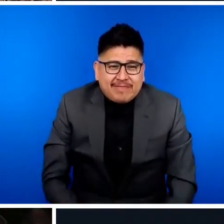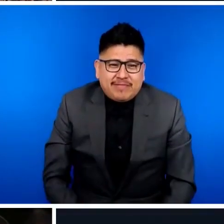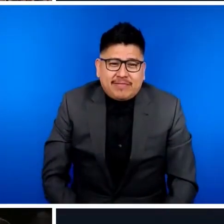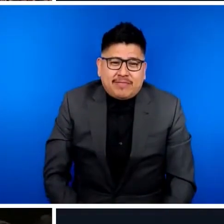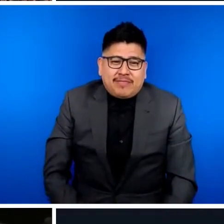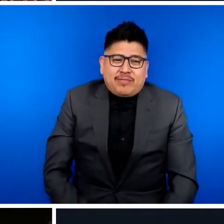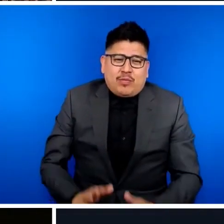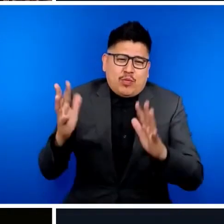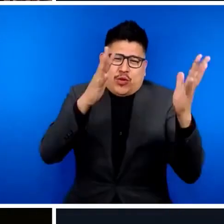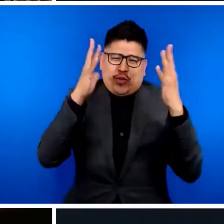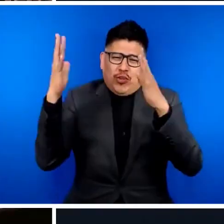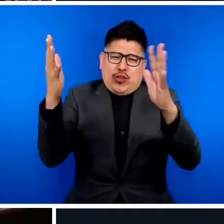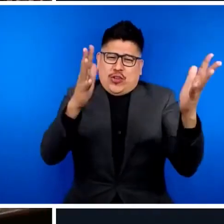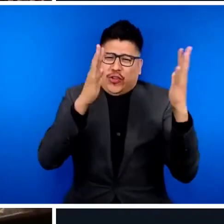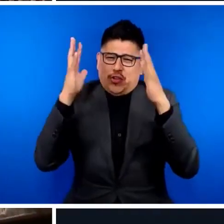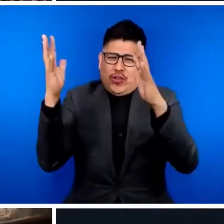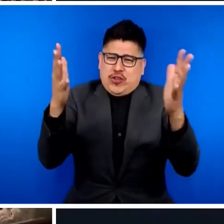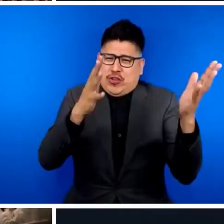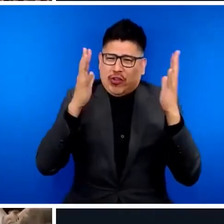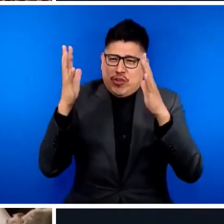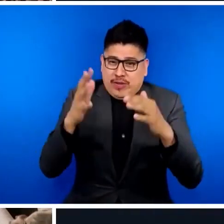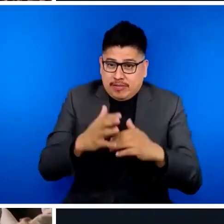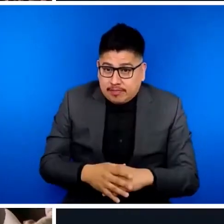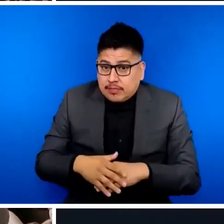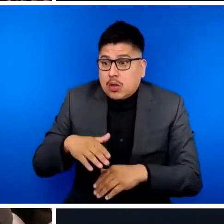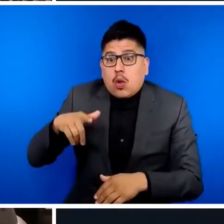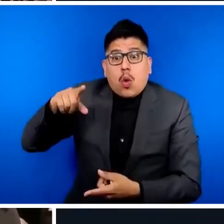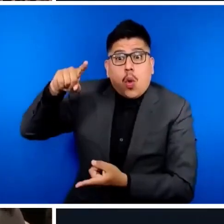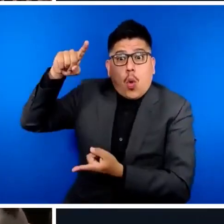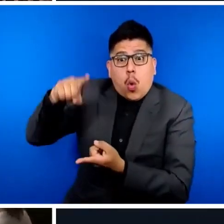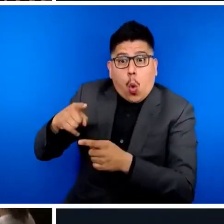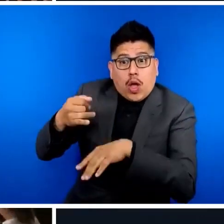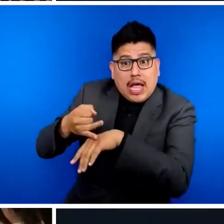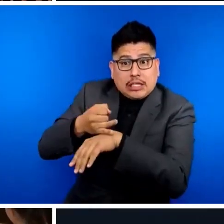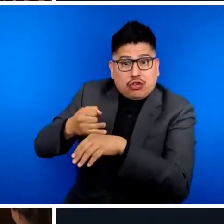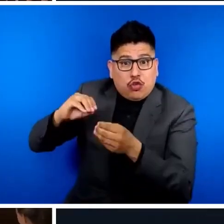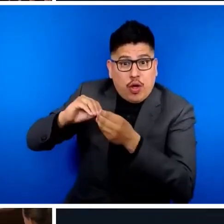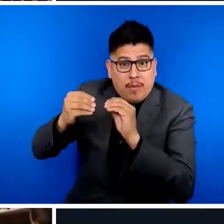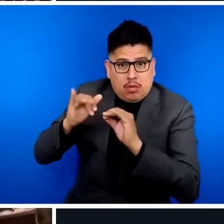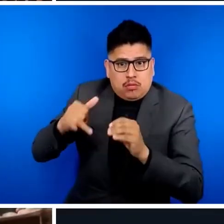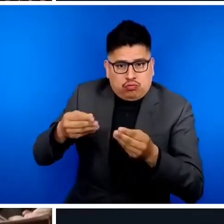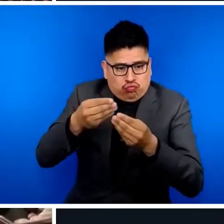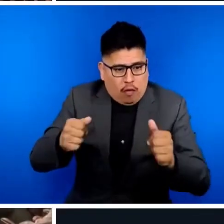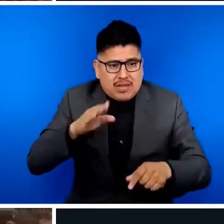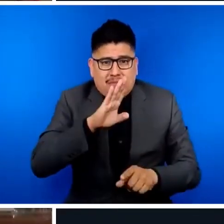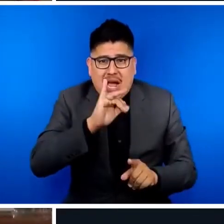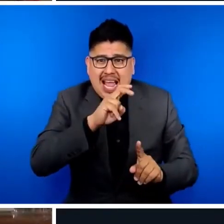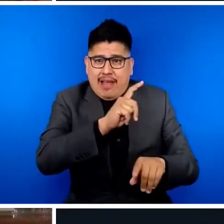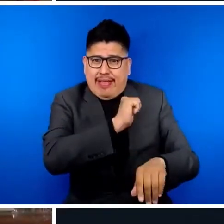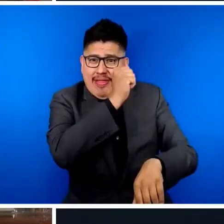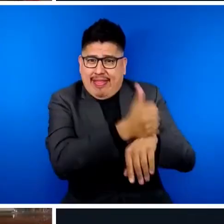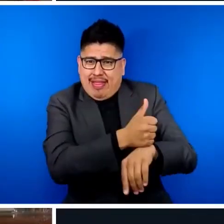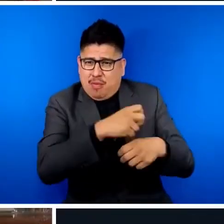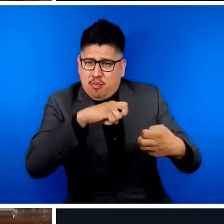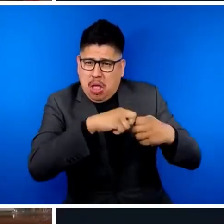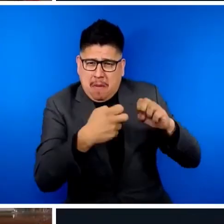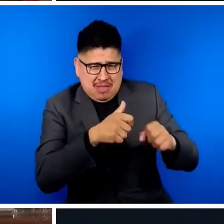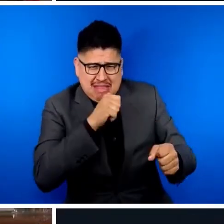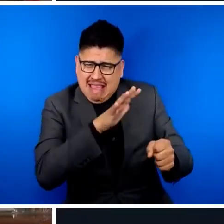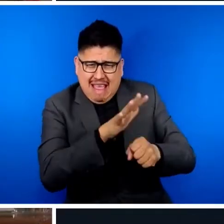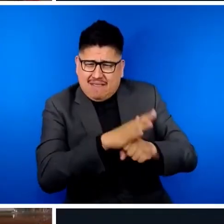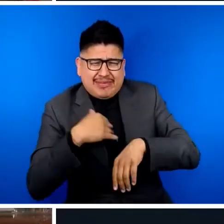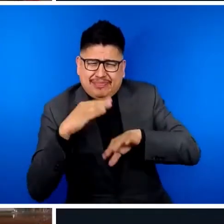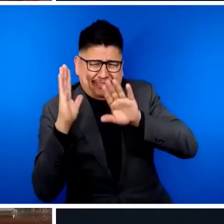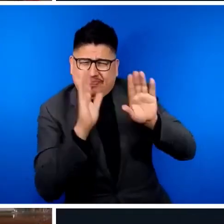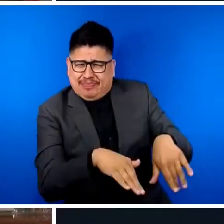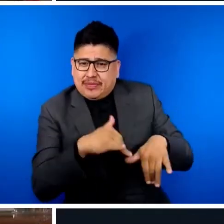And low interest rates will solve the Biden-created housing problem while at the same time protecting the values of those people